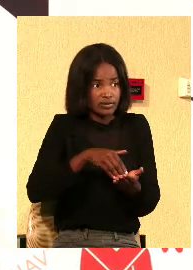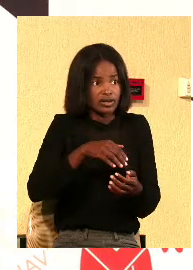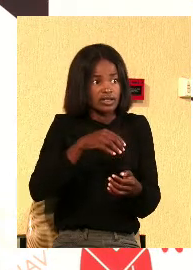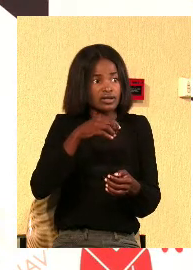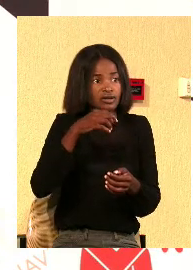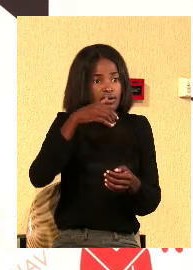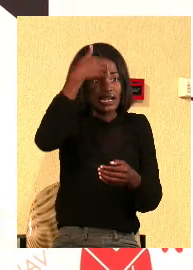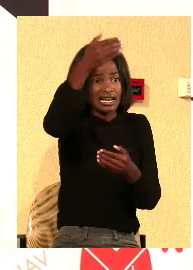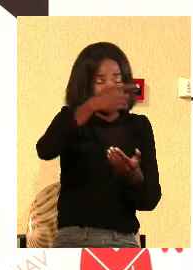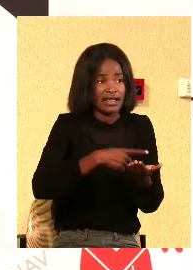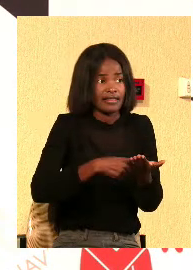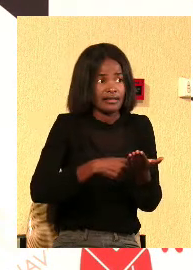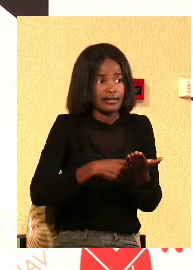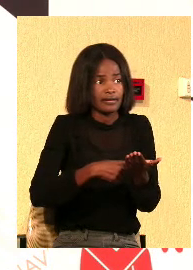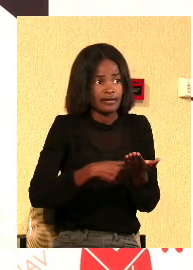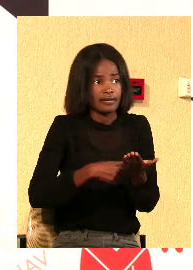of this month.